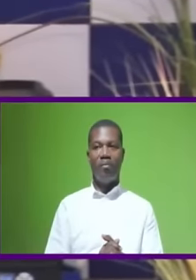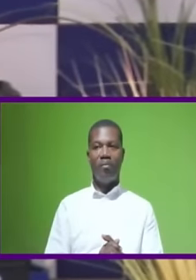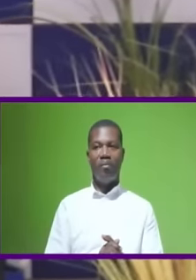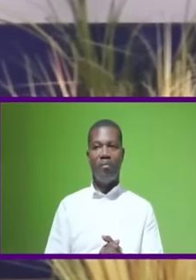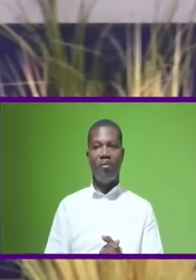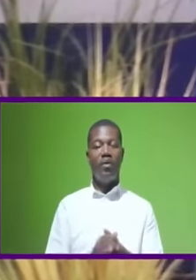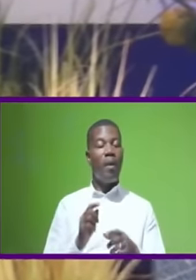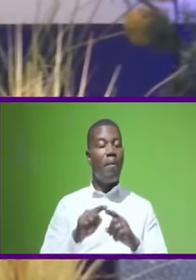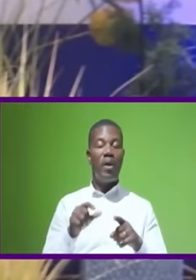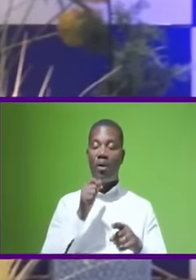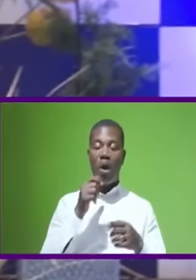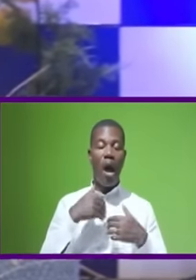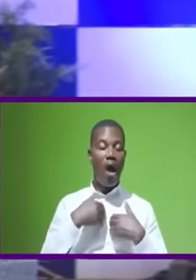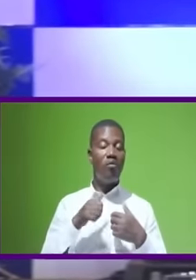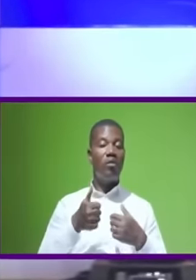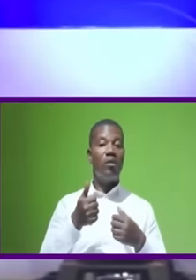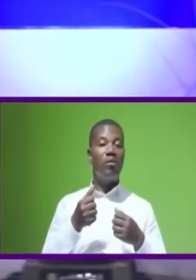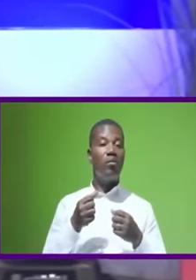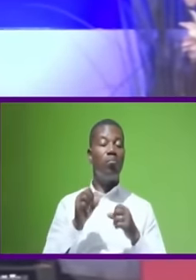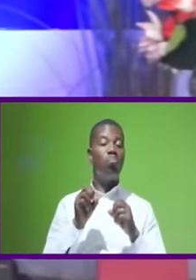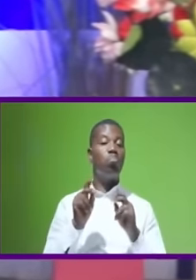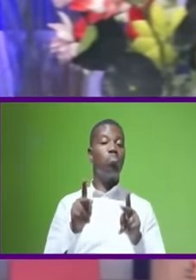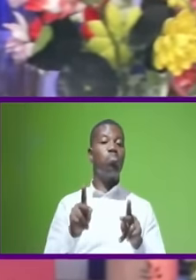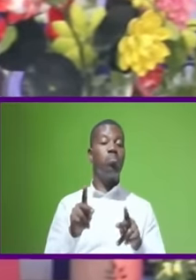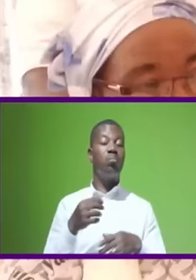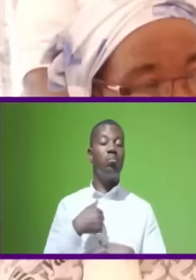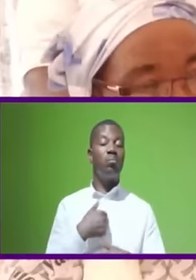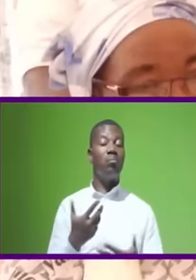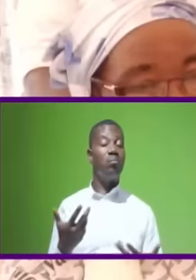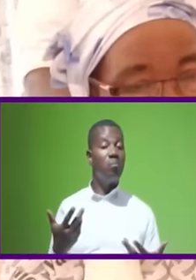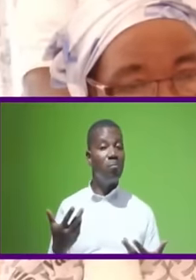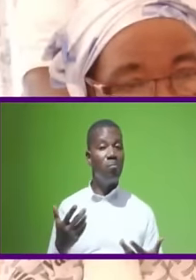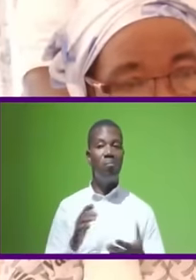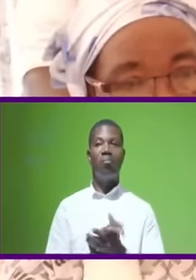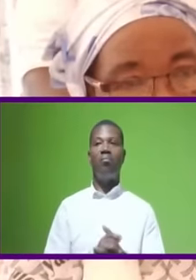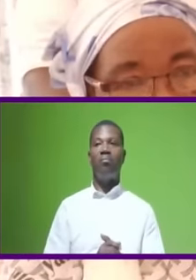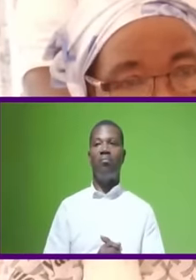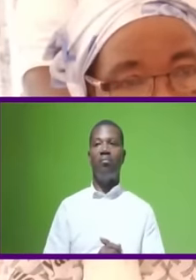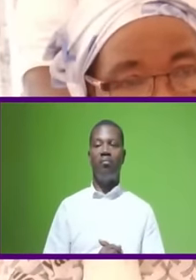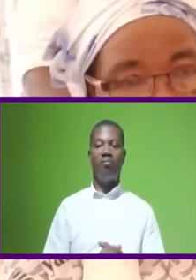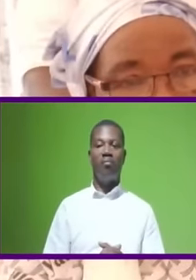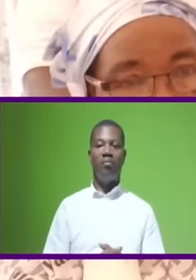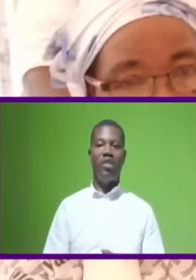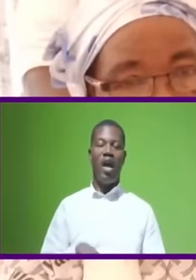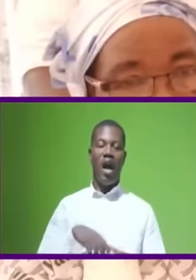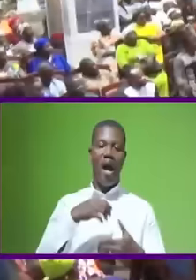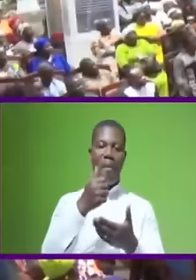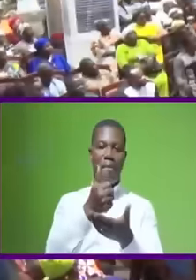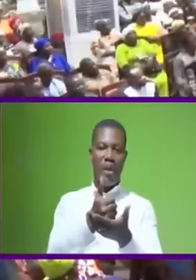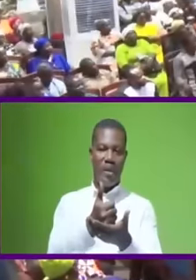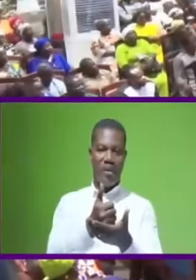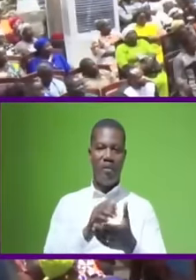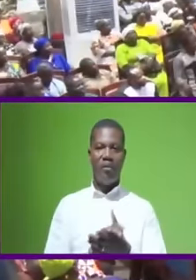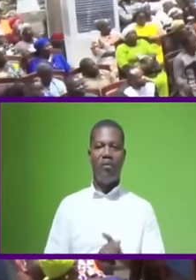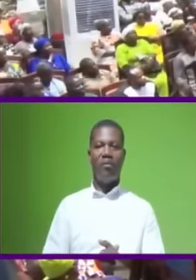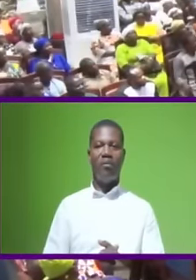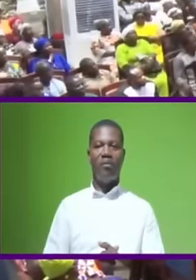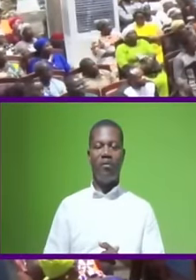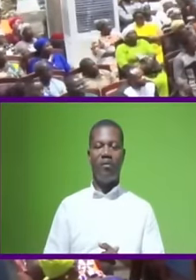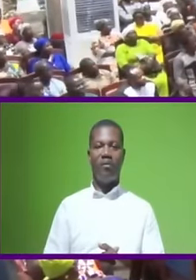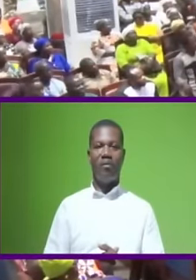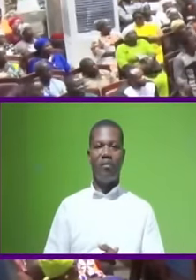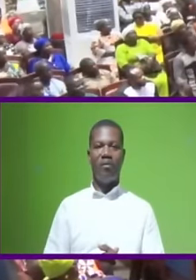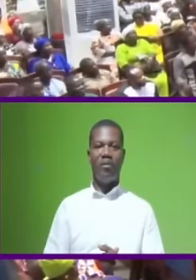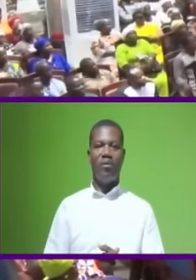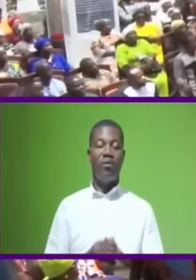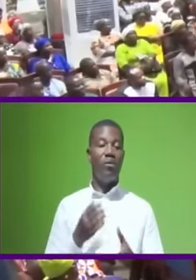have no choice. But then I have no choice. Amen. Amen.